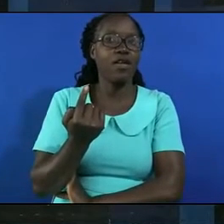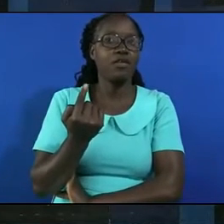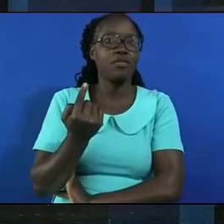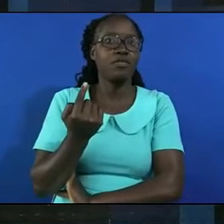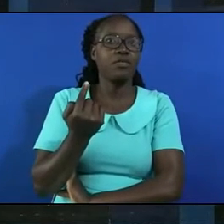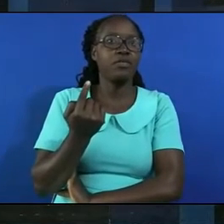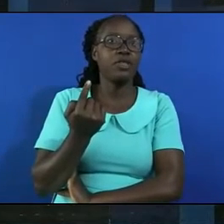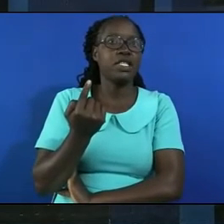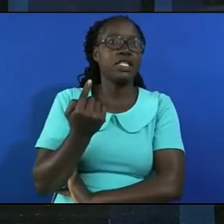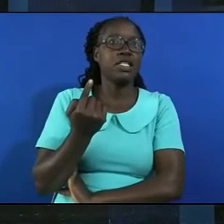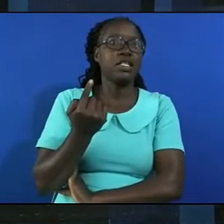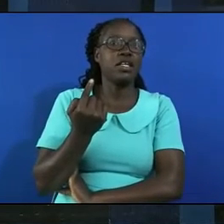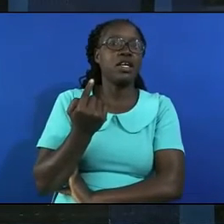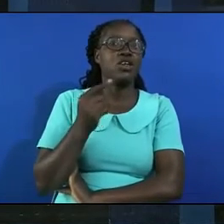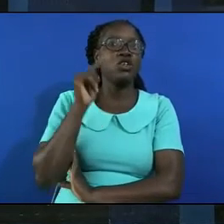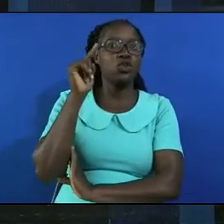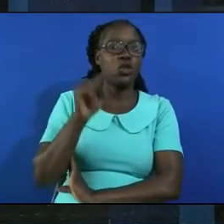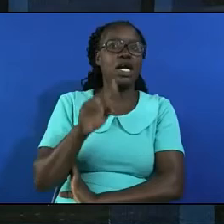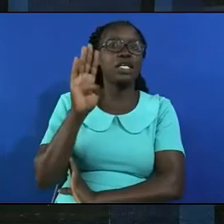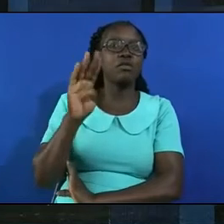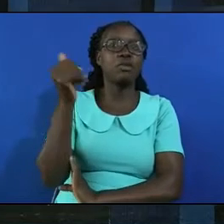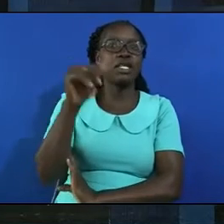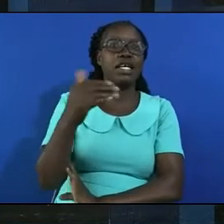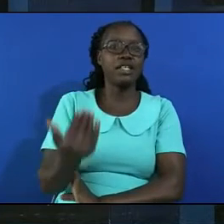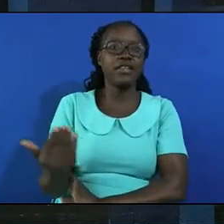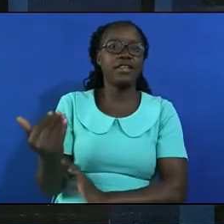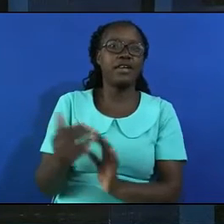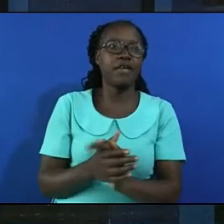single, I can't hear you. If you can't be single,